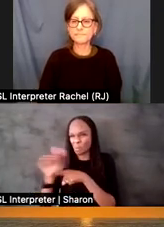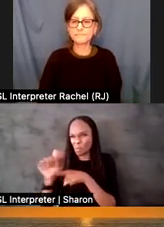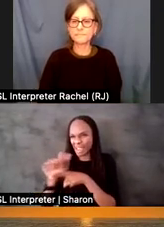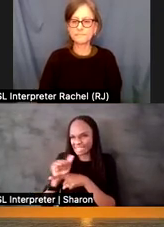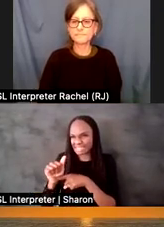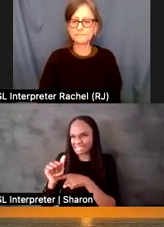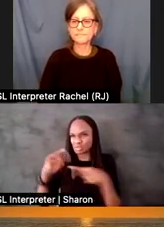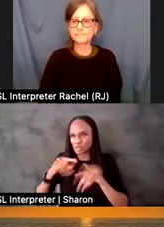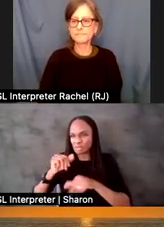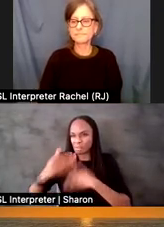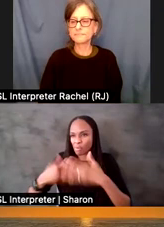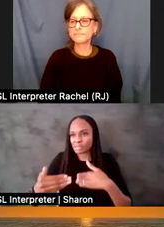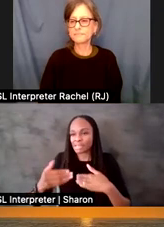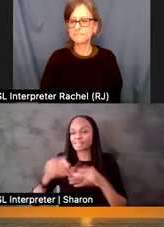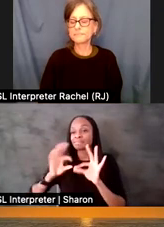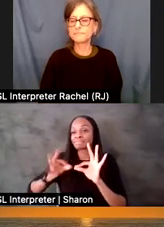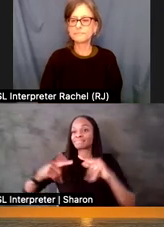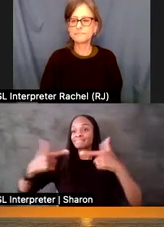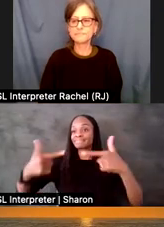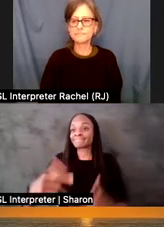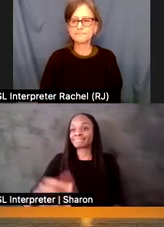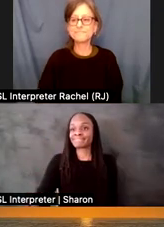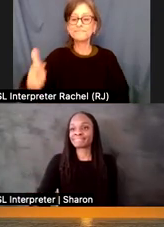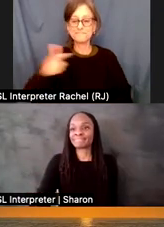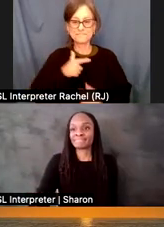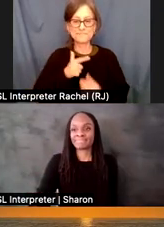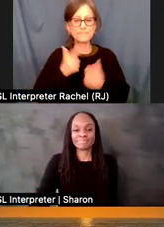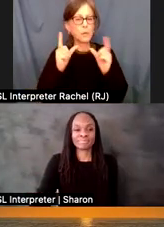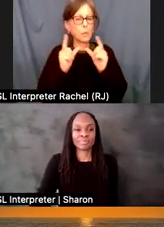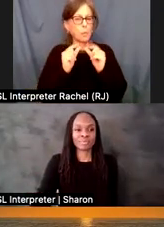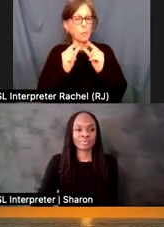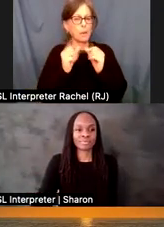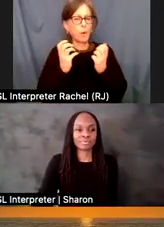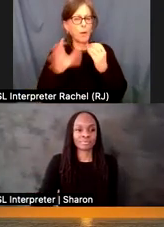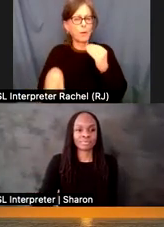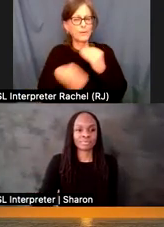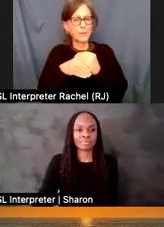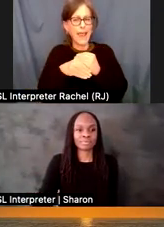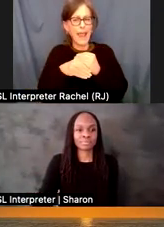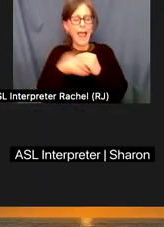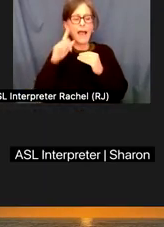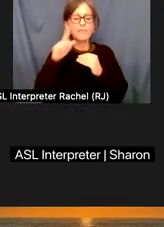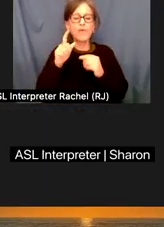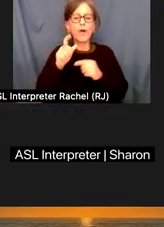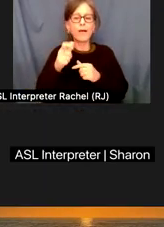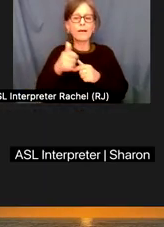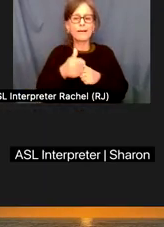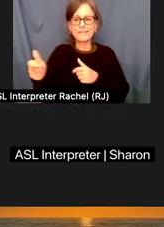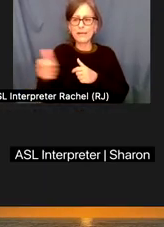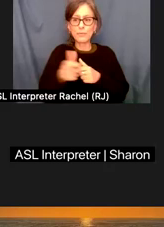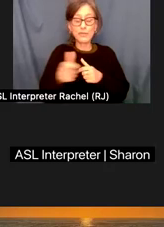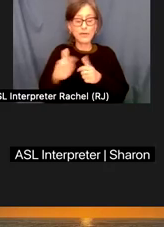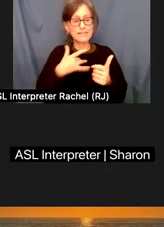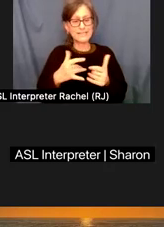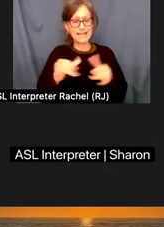the process. But one thing I'll add with the extinguishers is your typical average size extinguisher